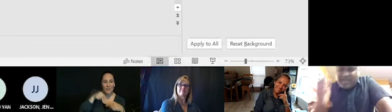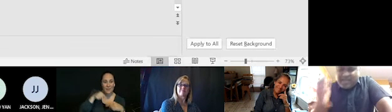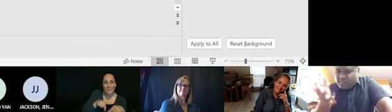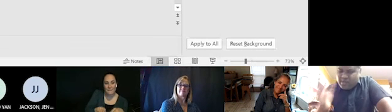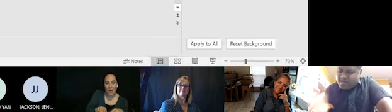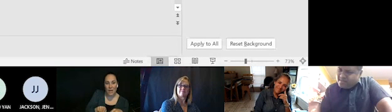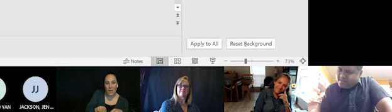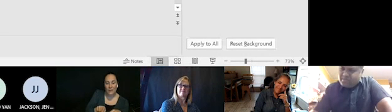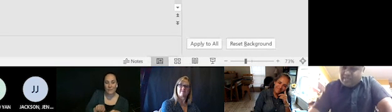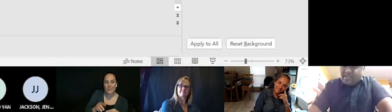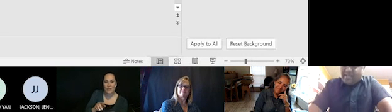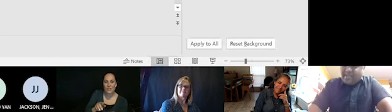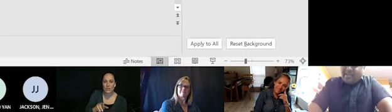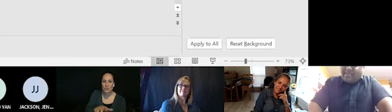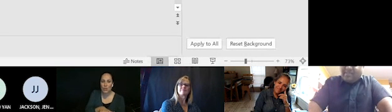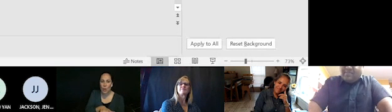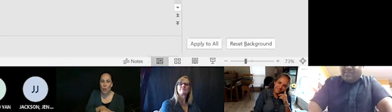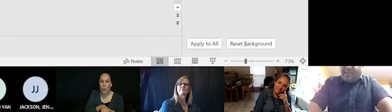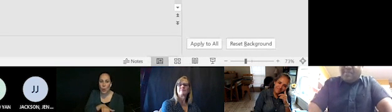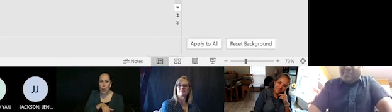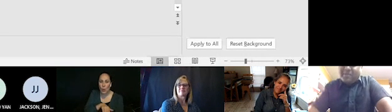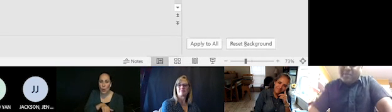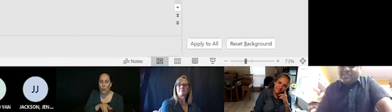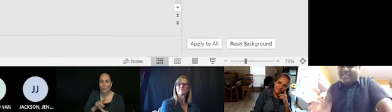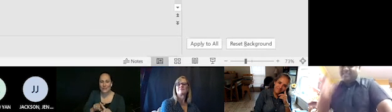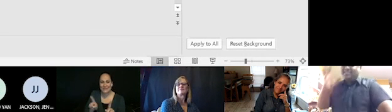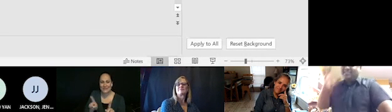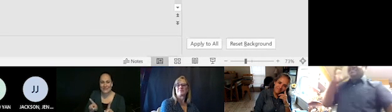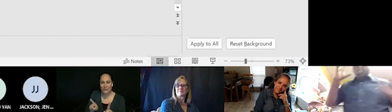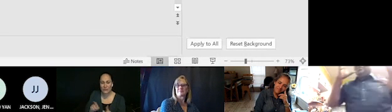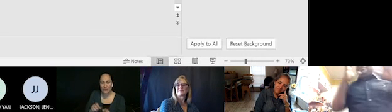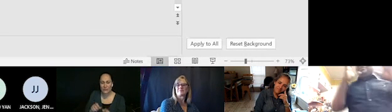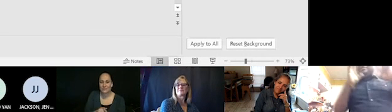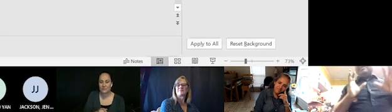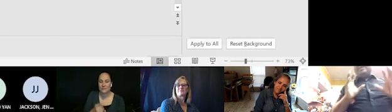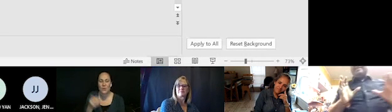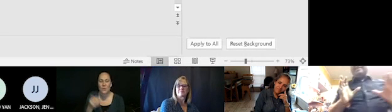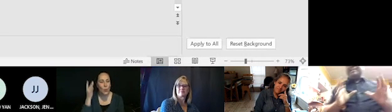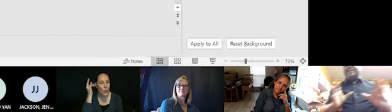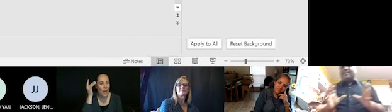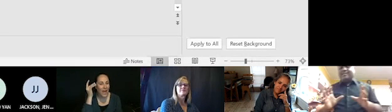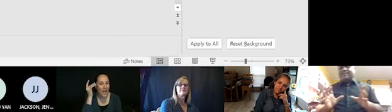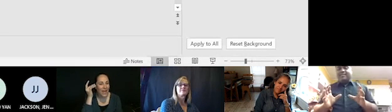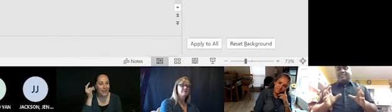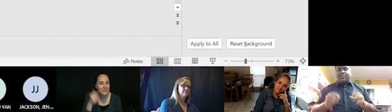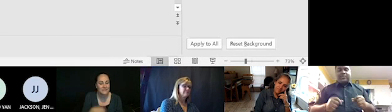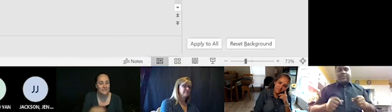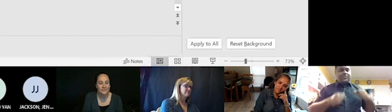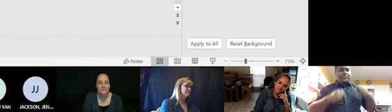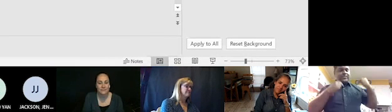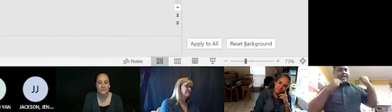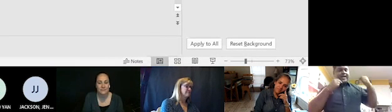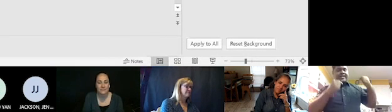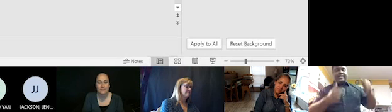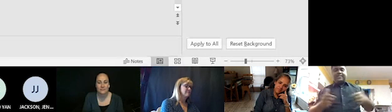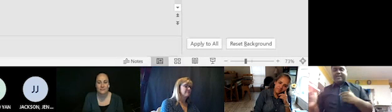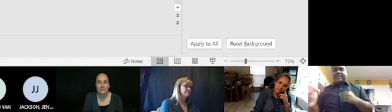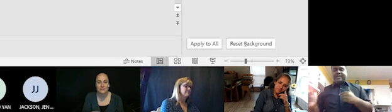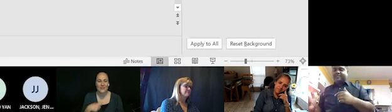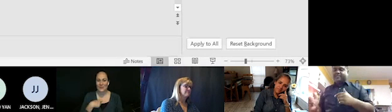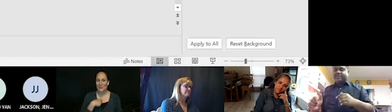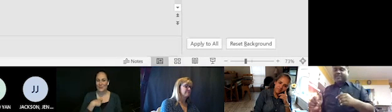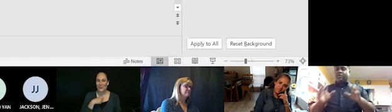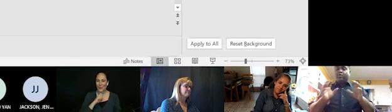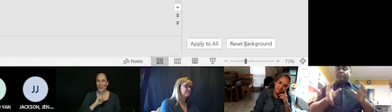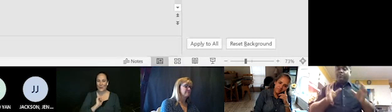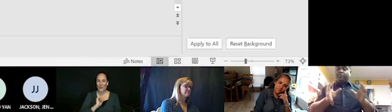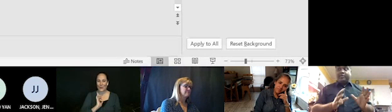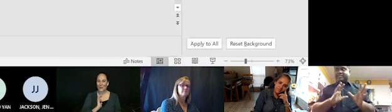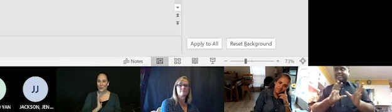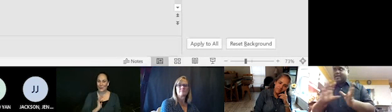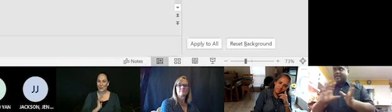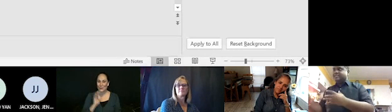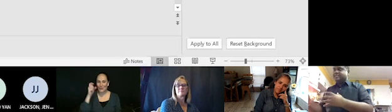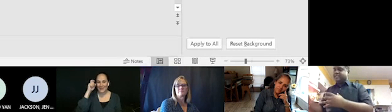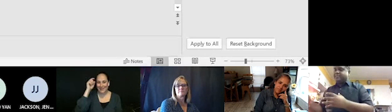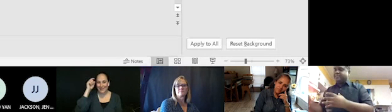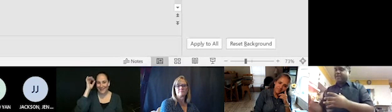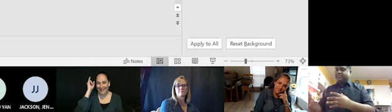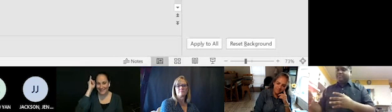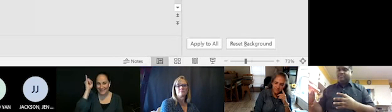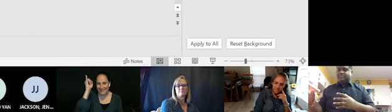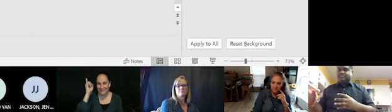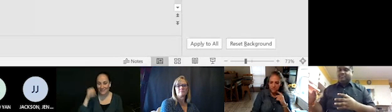Right? Why do you think that is? Because here's the whole cool idea. When you're riding a bicycle, right, hopefully you're not